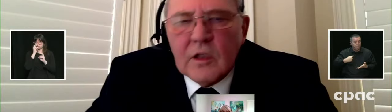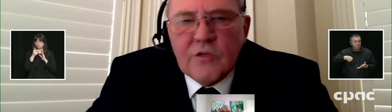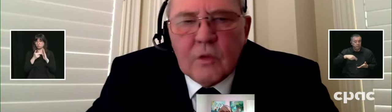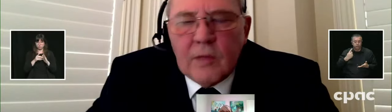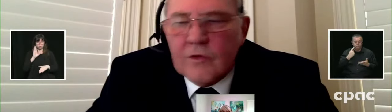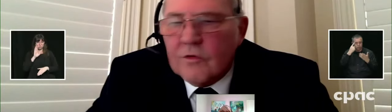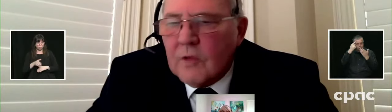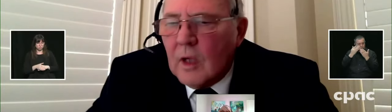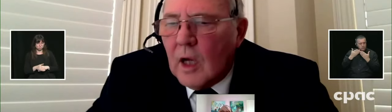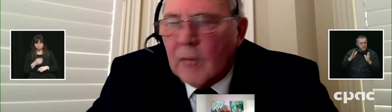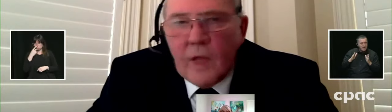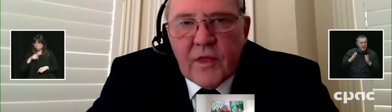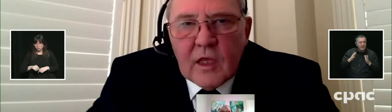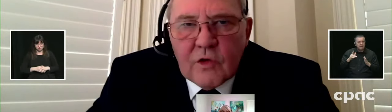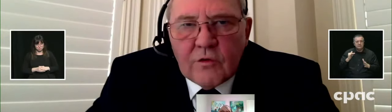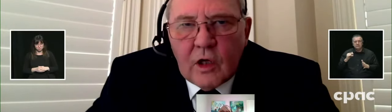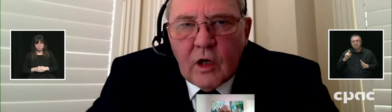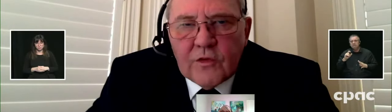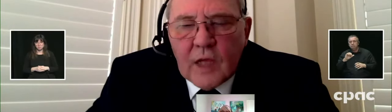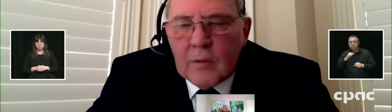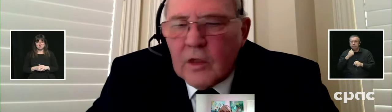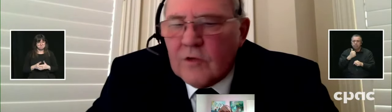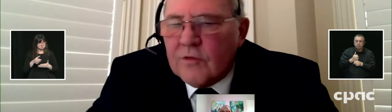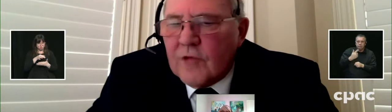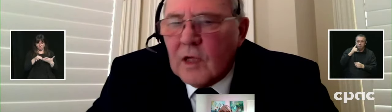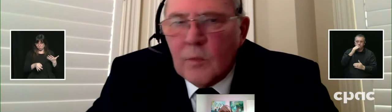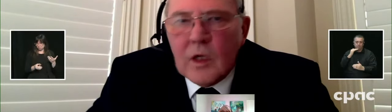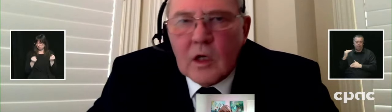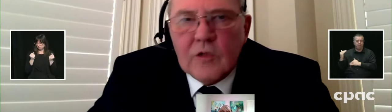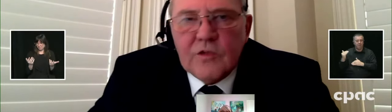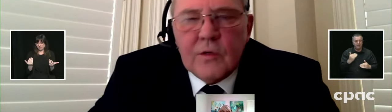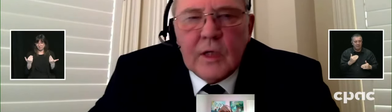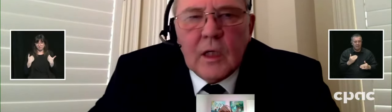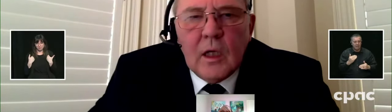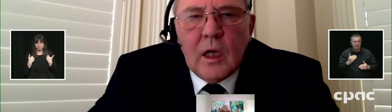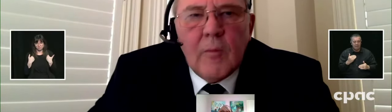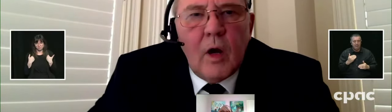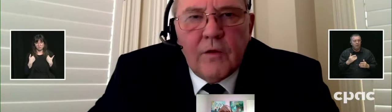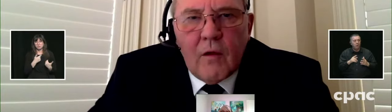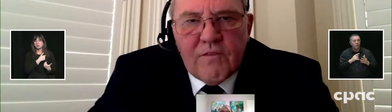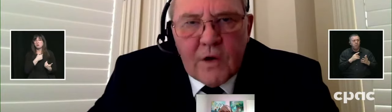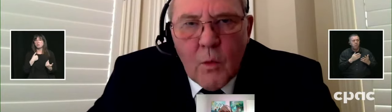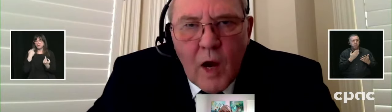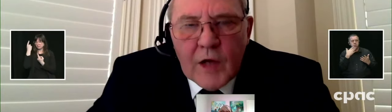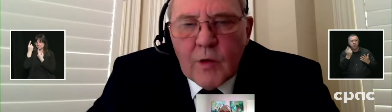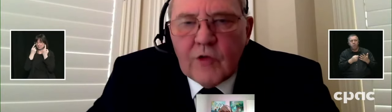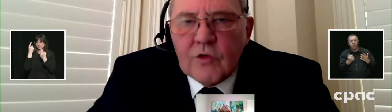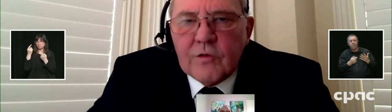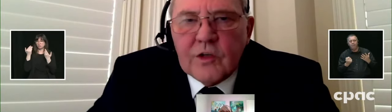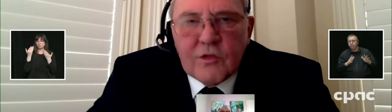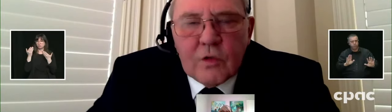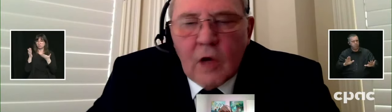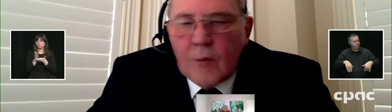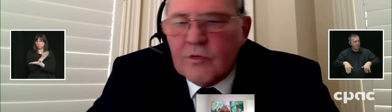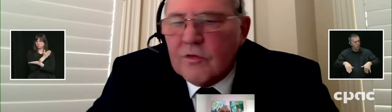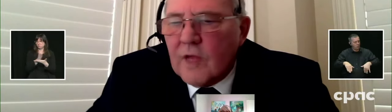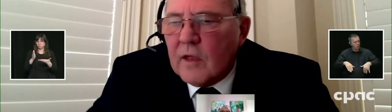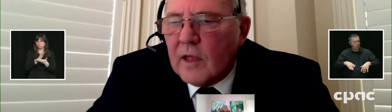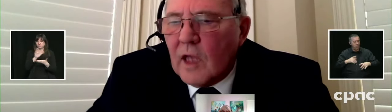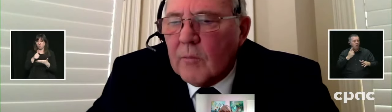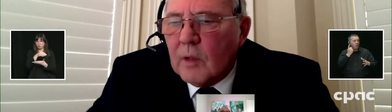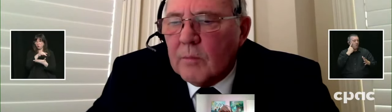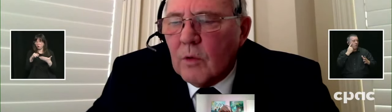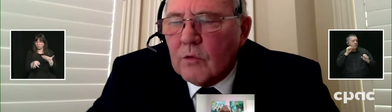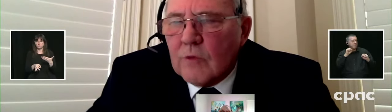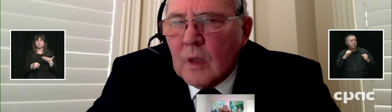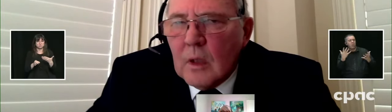imposing additional measures. Nothing is off the table, as I've said, and we are considering a very wide range of additional options that